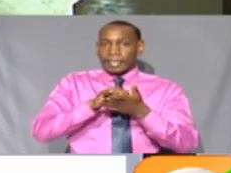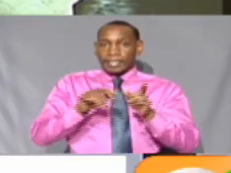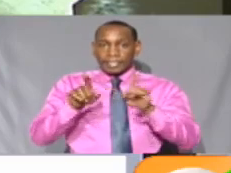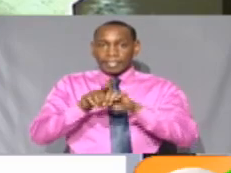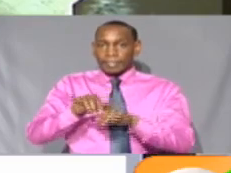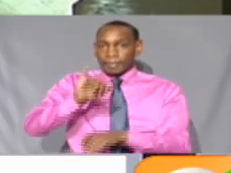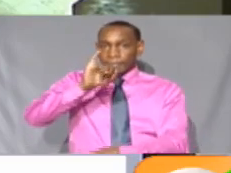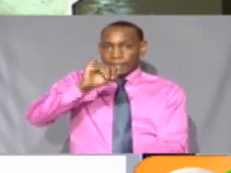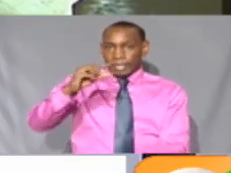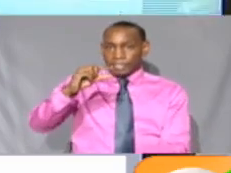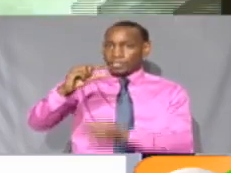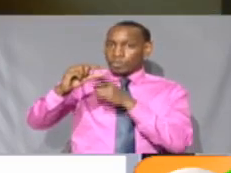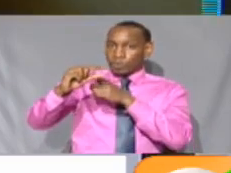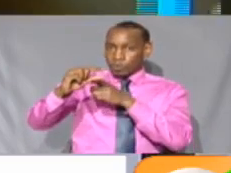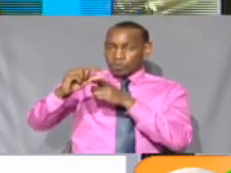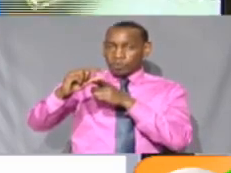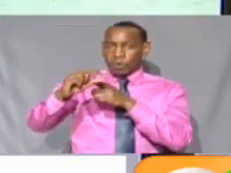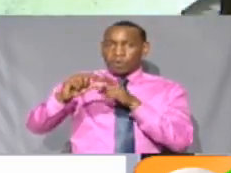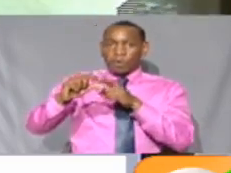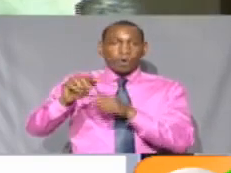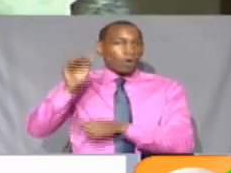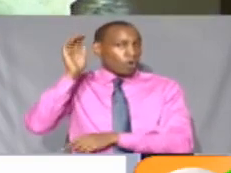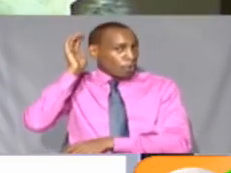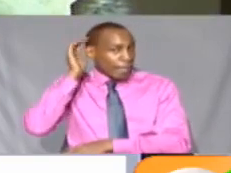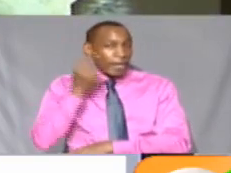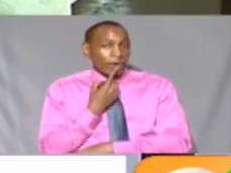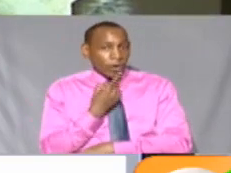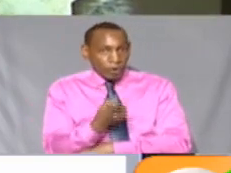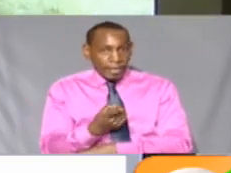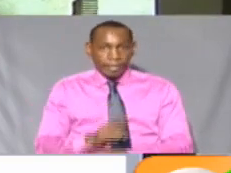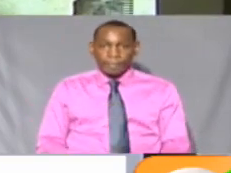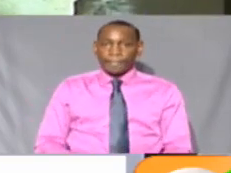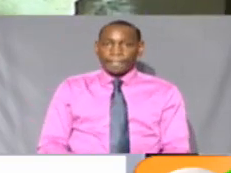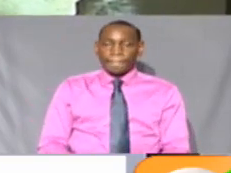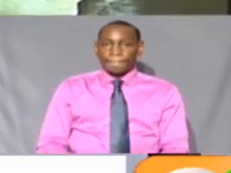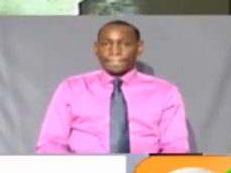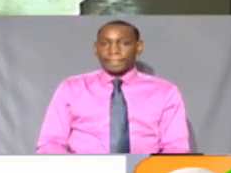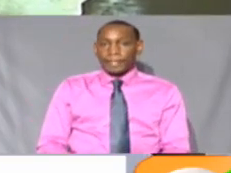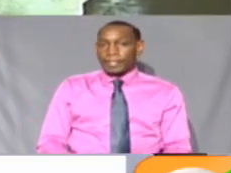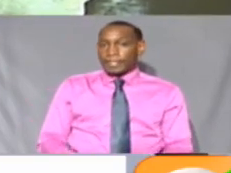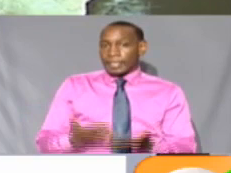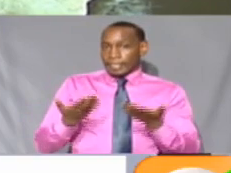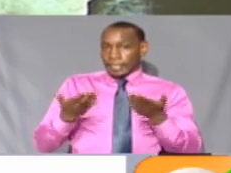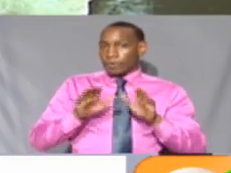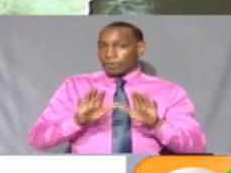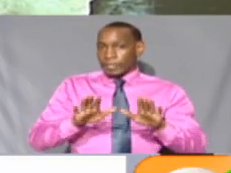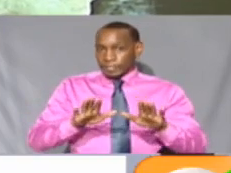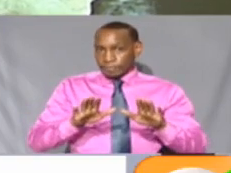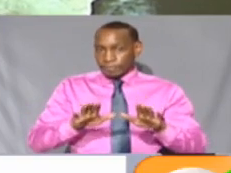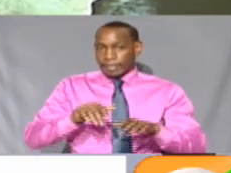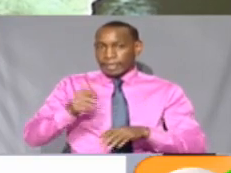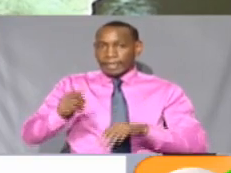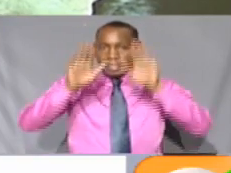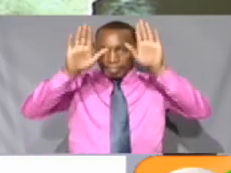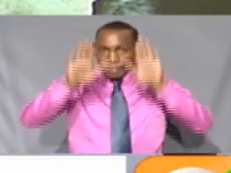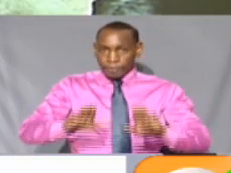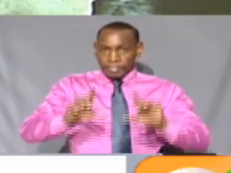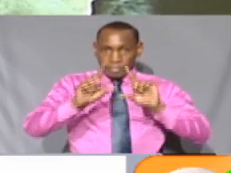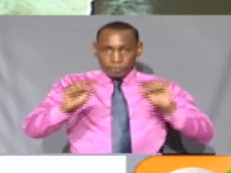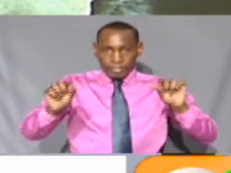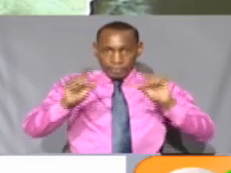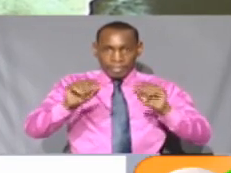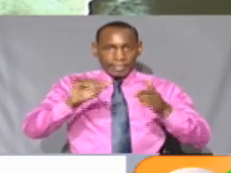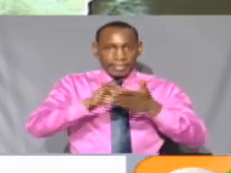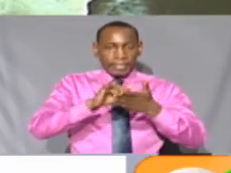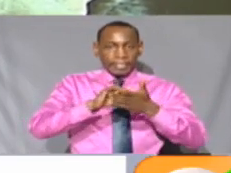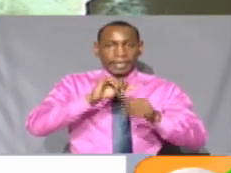Inspector General shall comply with such direction. So what about, this is another important one, and this is the